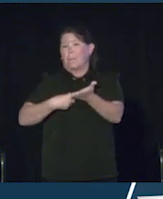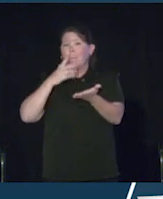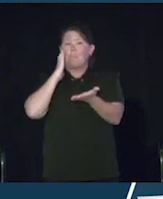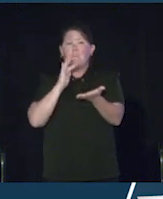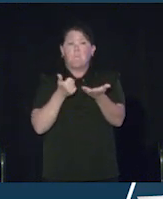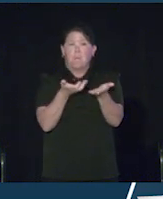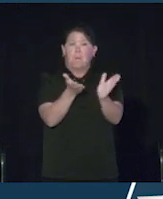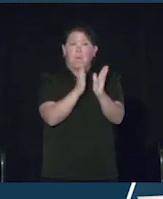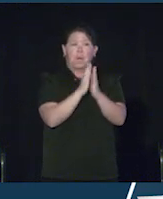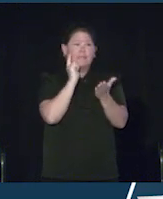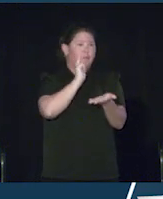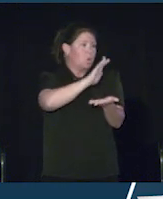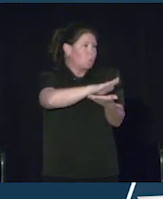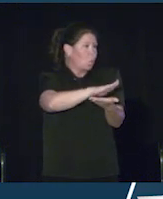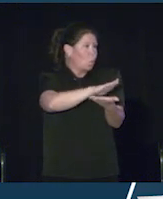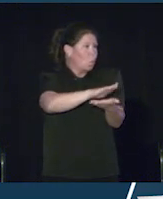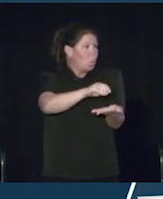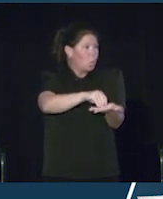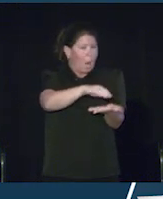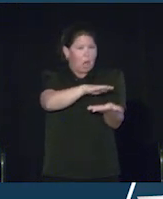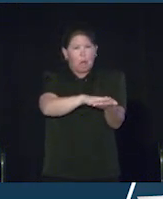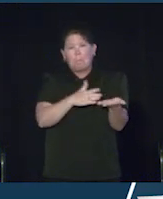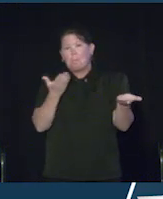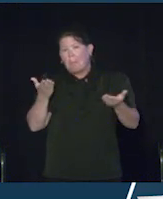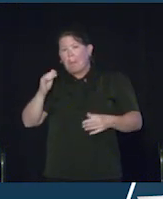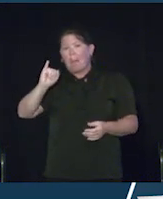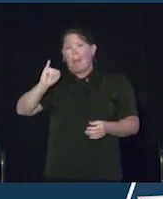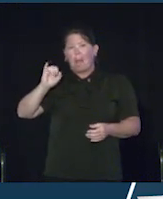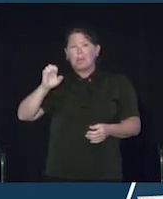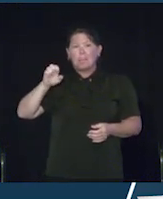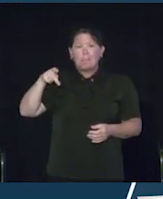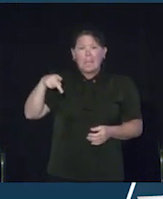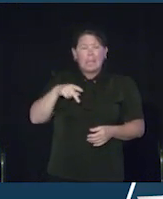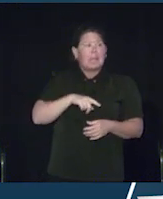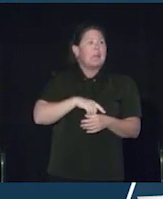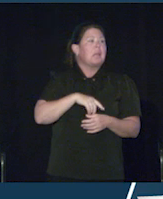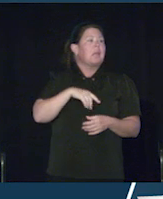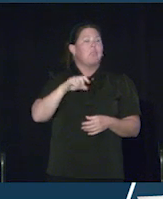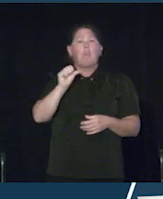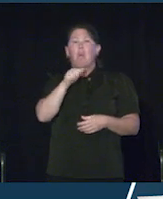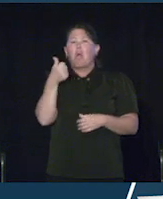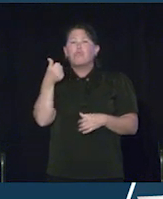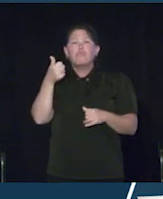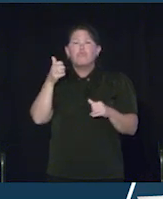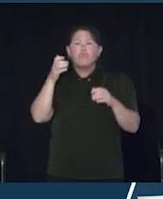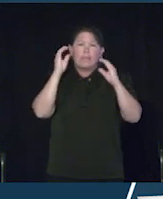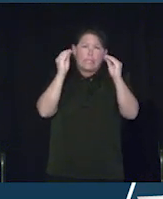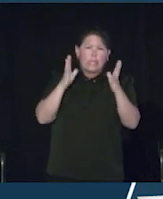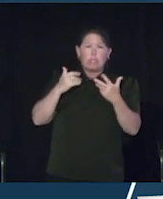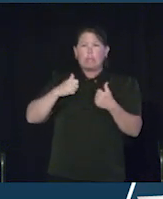are records available, such as IEPs or any type of summaries, or